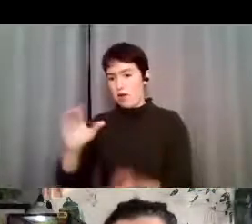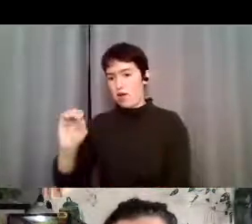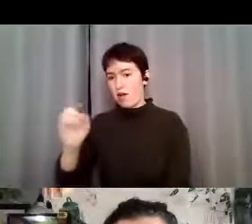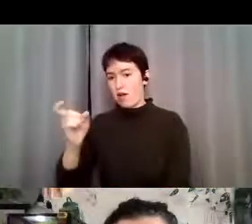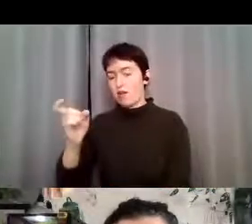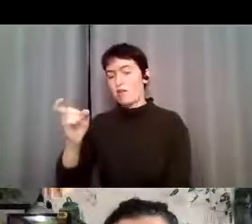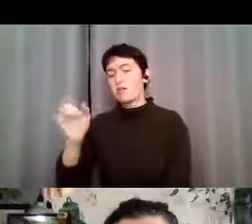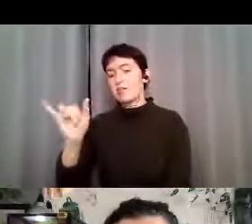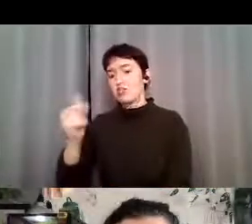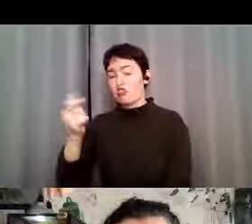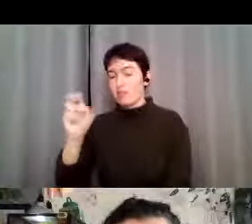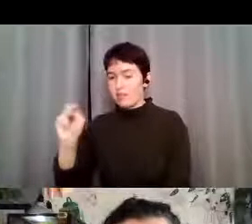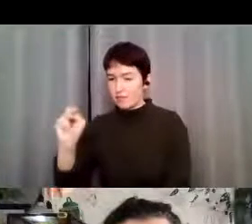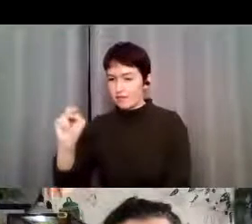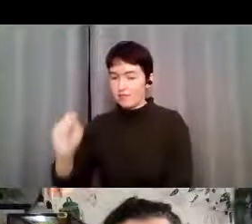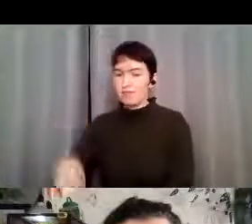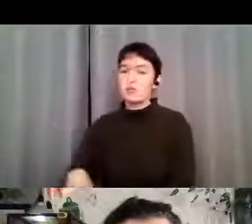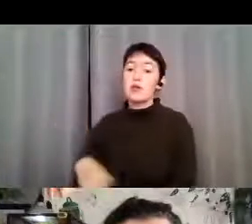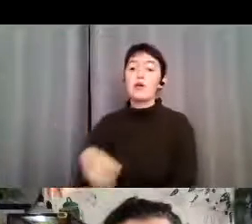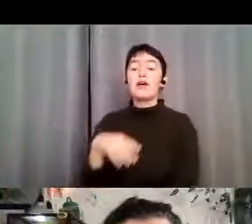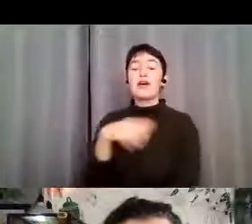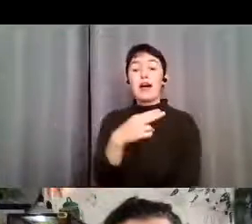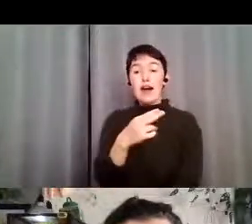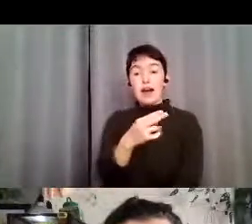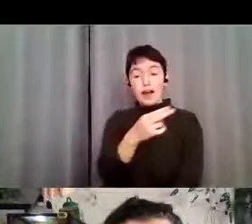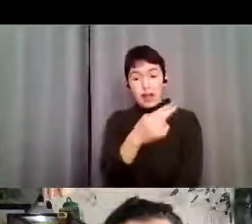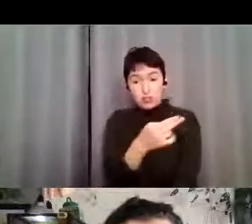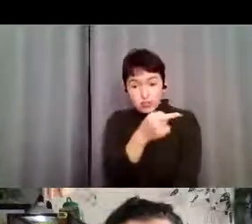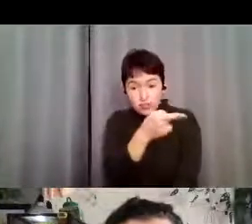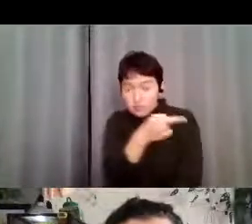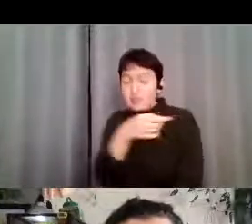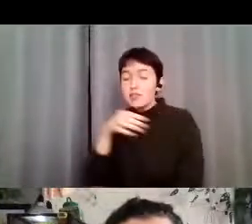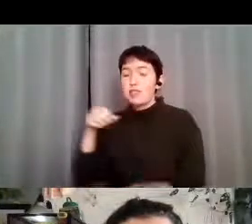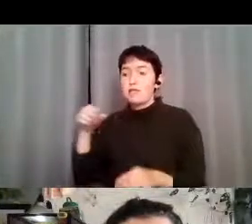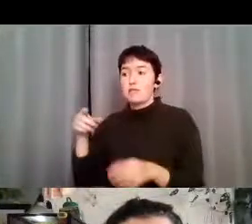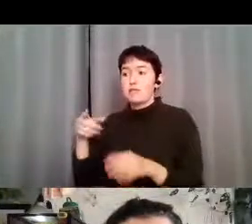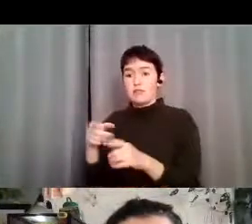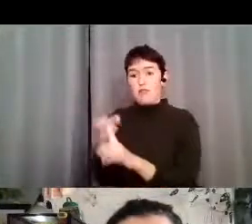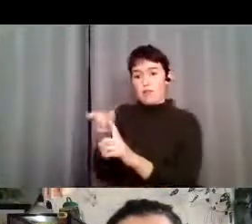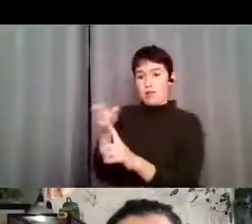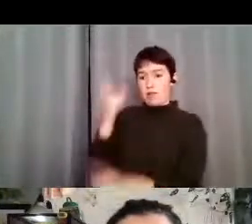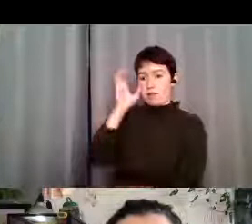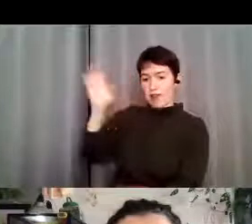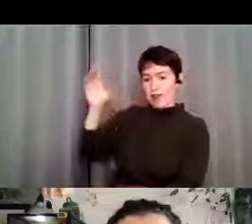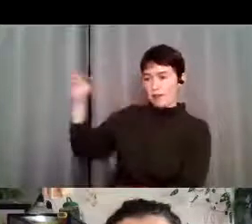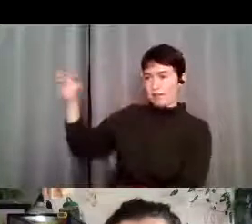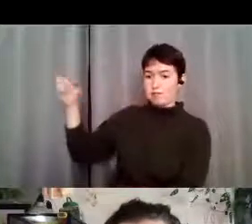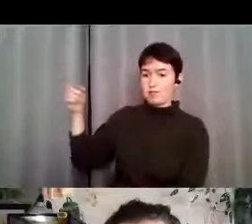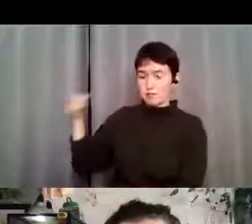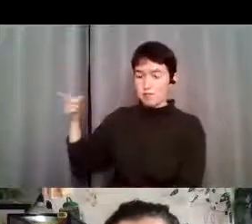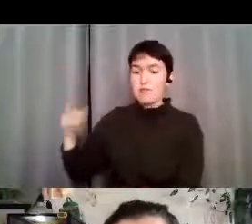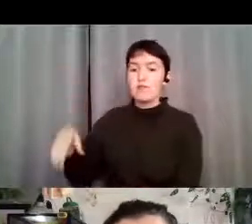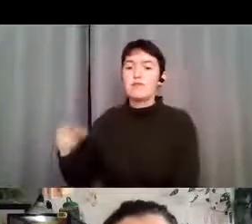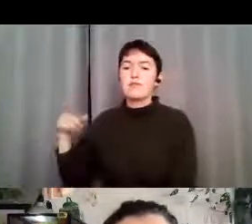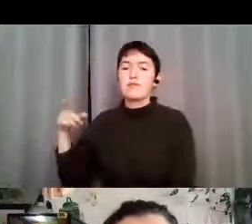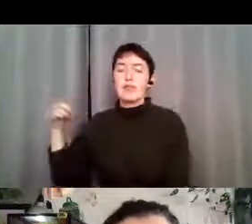So our sun is sort of this fiery star in the middle of our solar system, and it sends